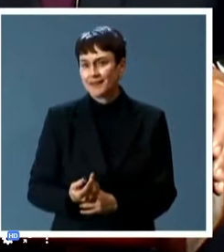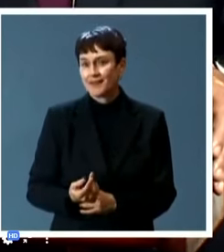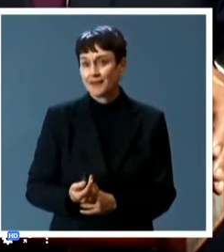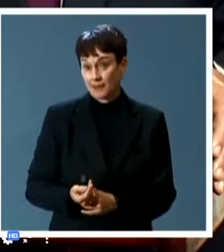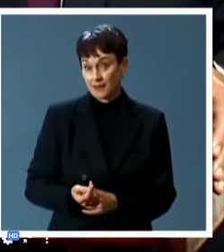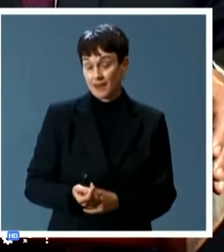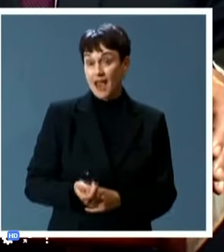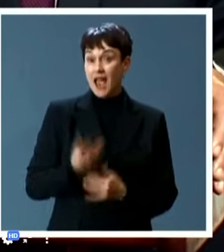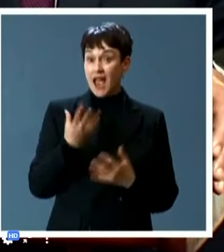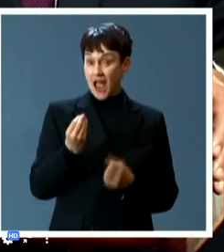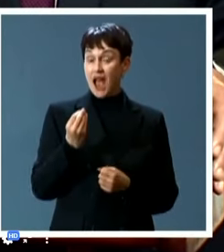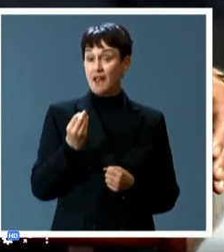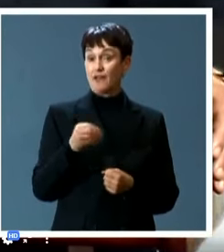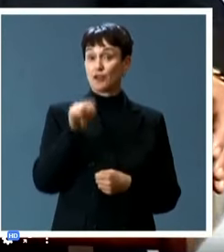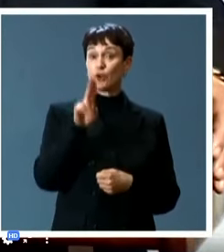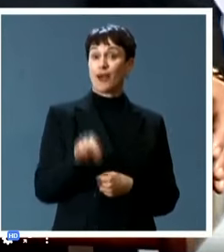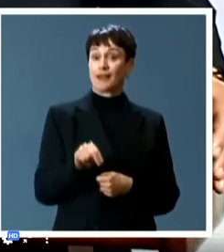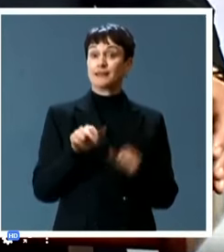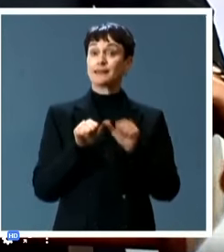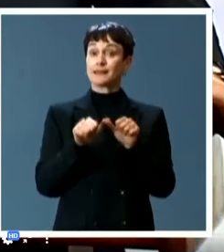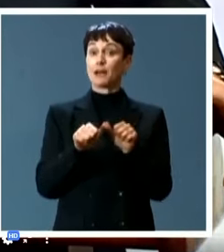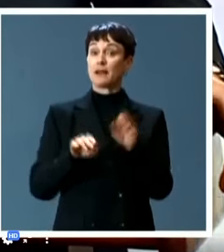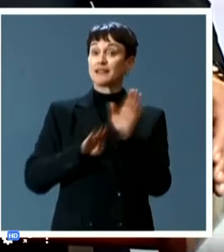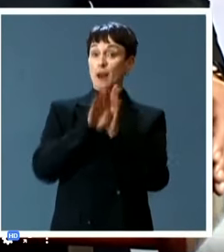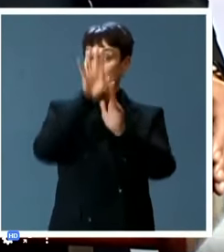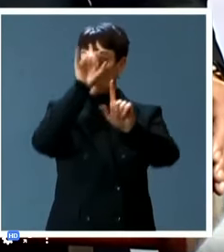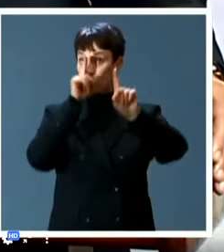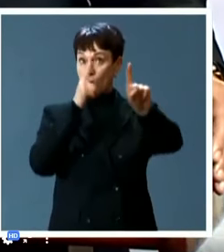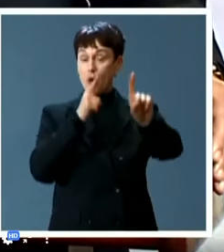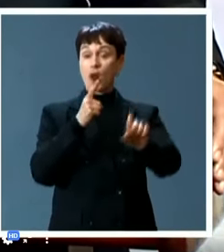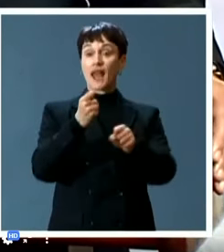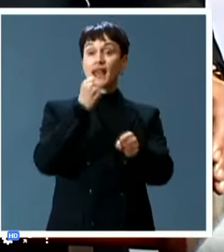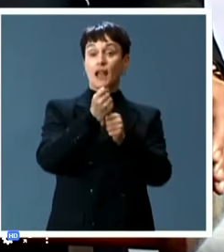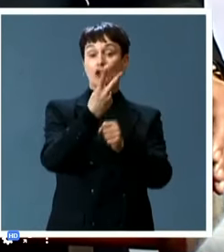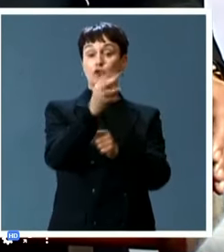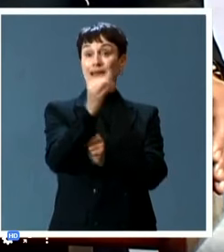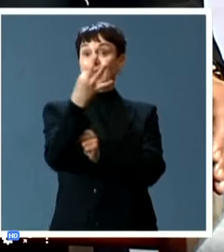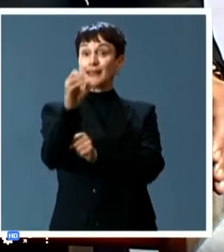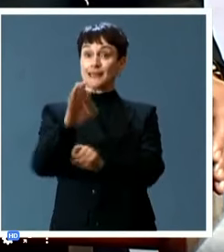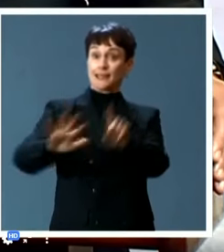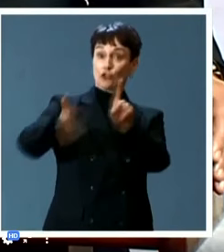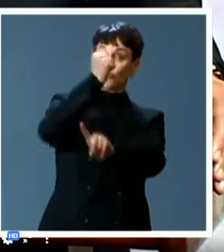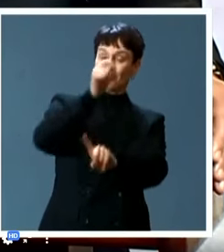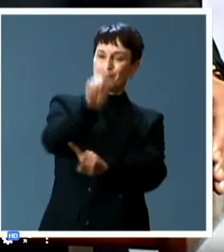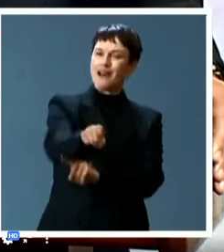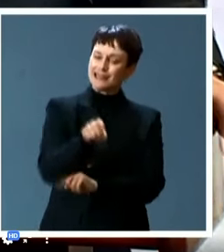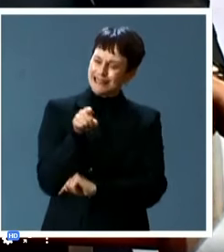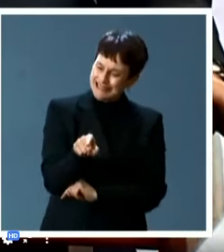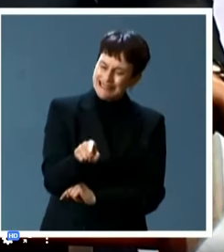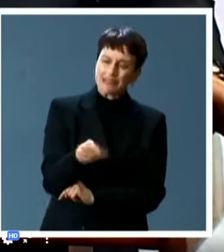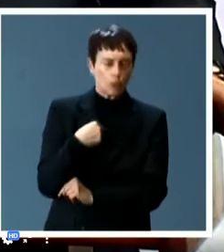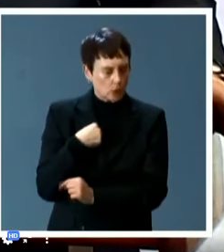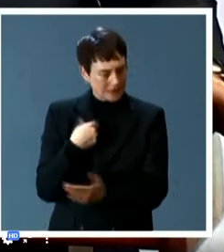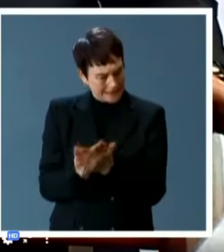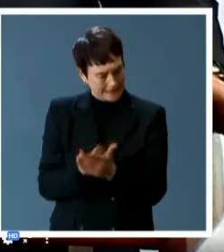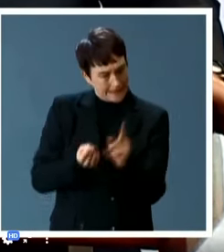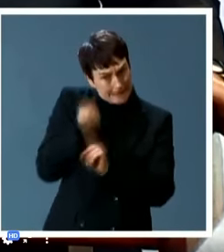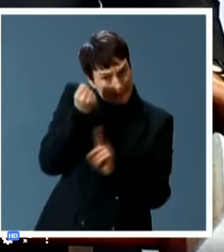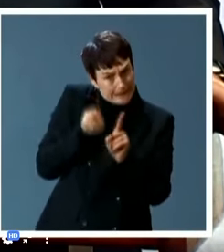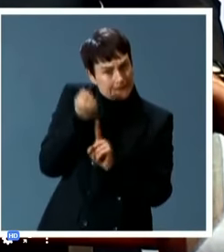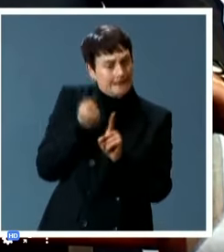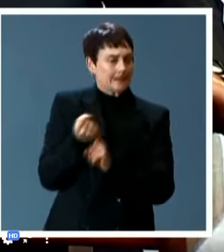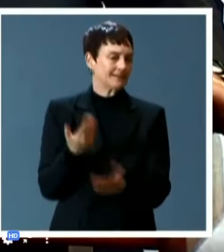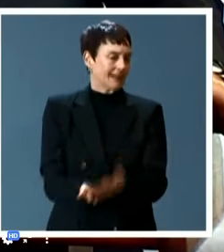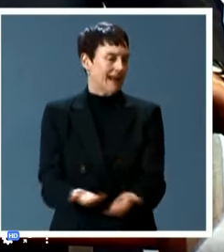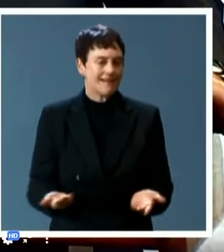2030 Agenda for Sustainable Development, the Paris Agreement, and the Addis Ababa Action Agenda, agreements that address